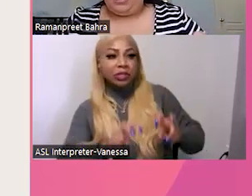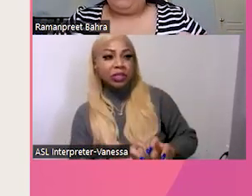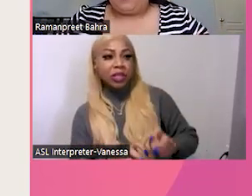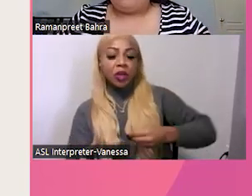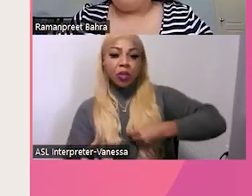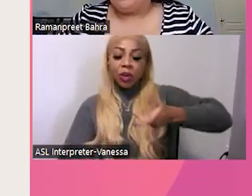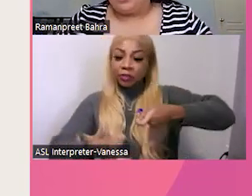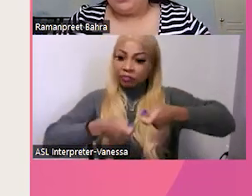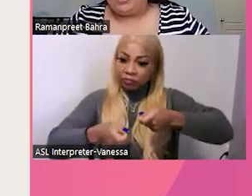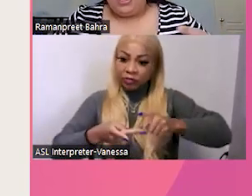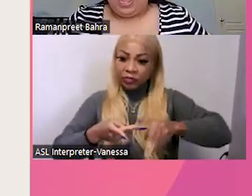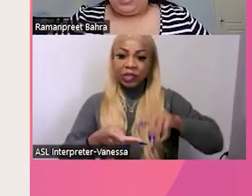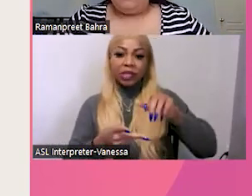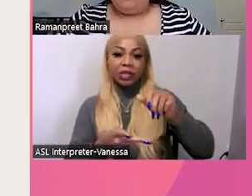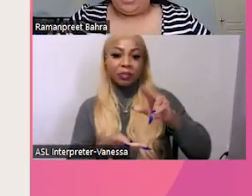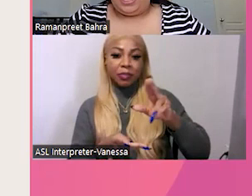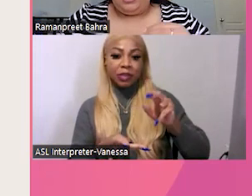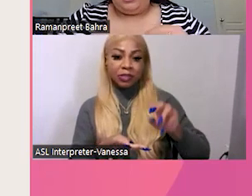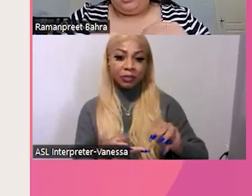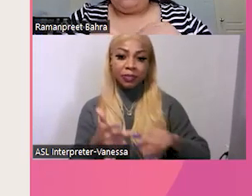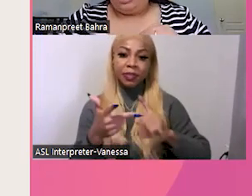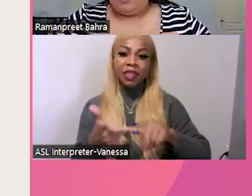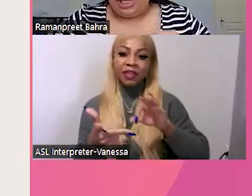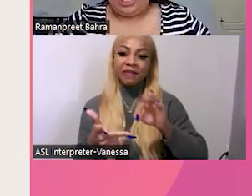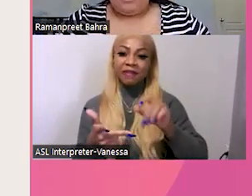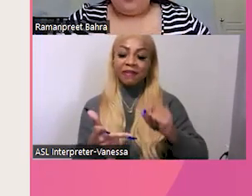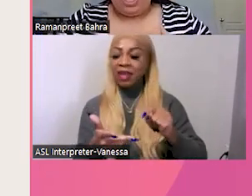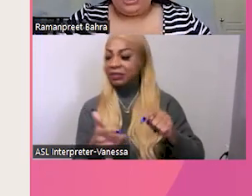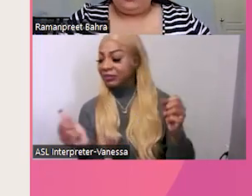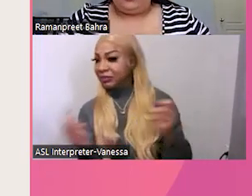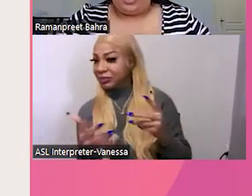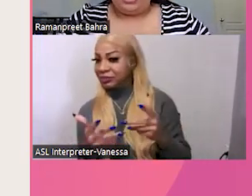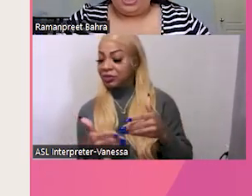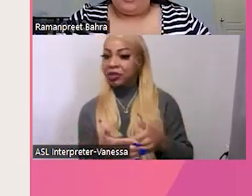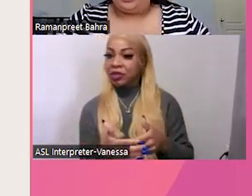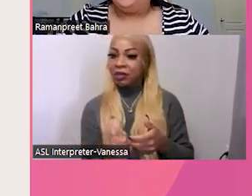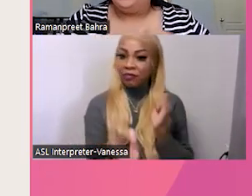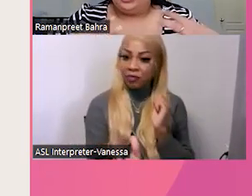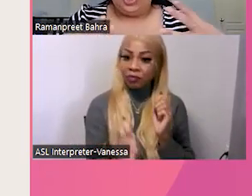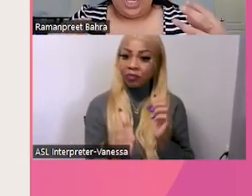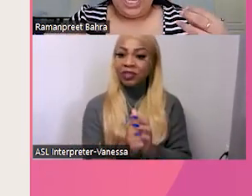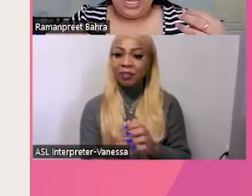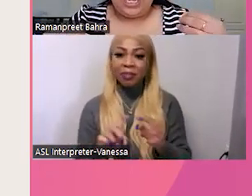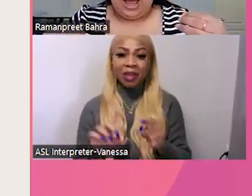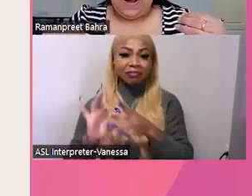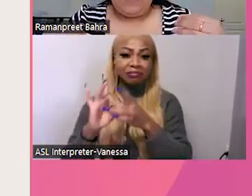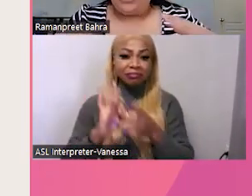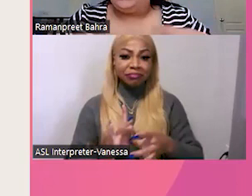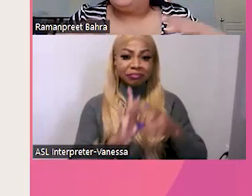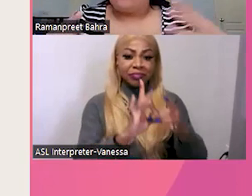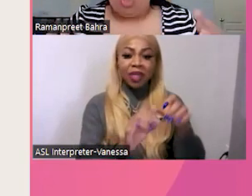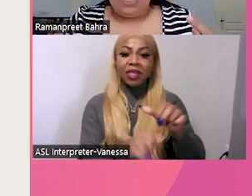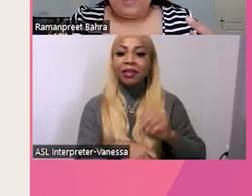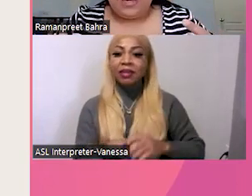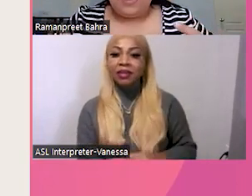ableism, and fat phobia as being inextricably entwined with one another, created